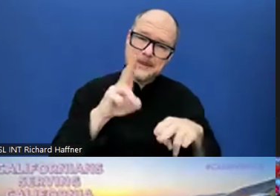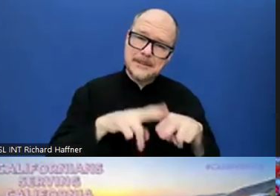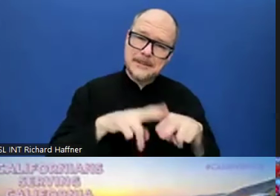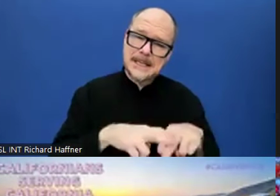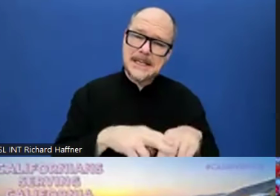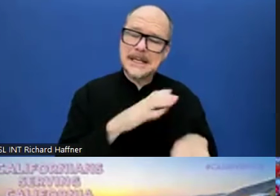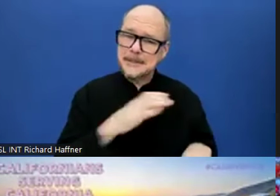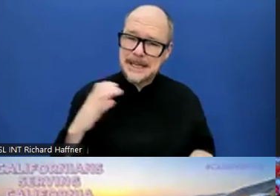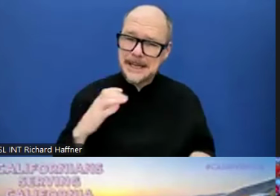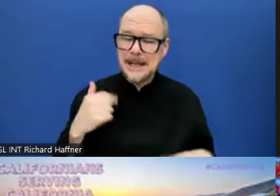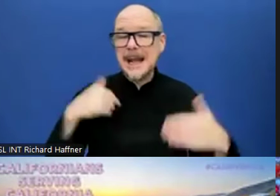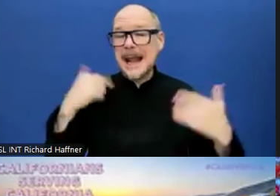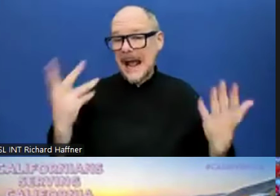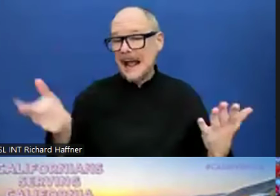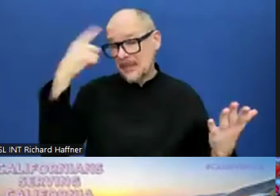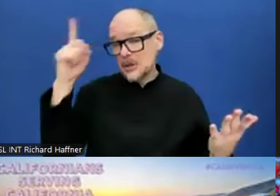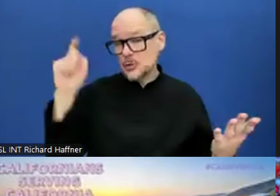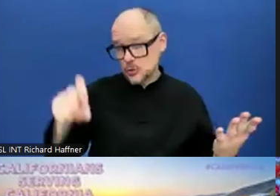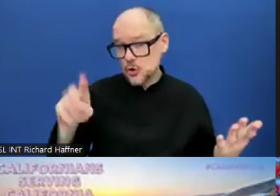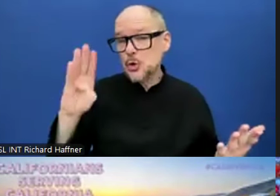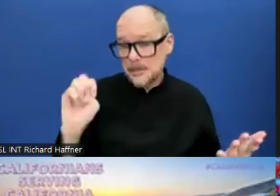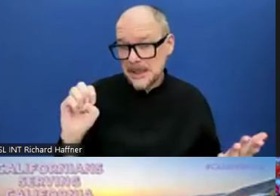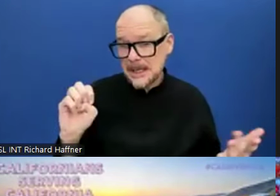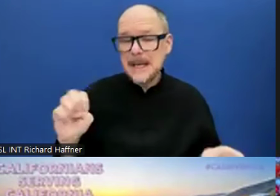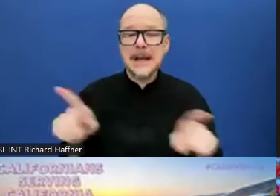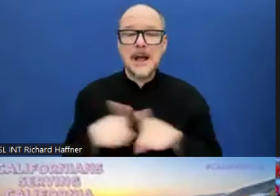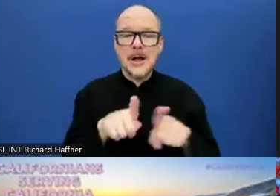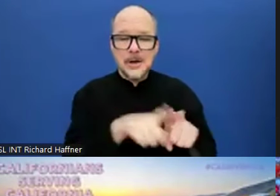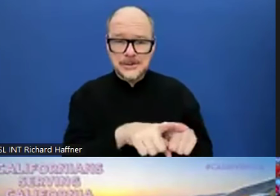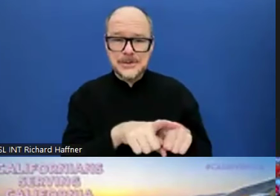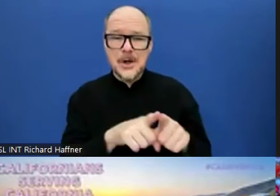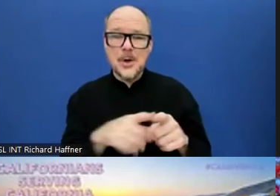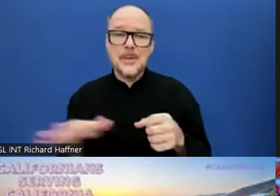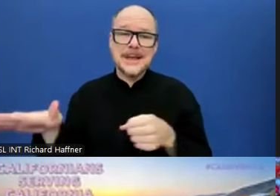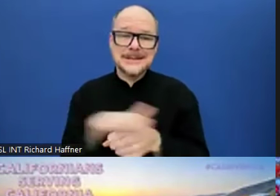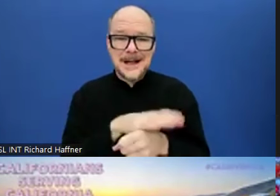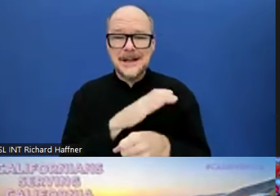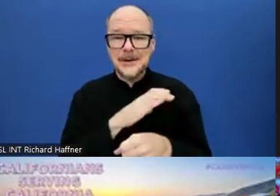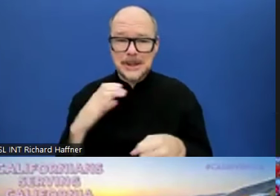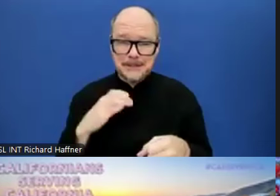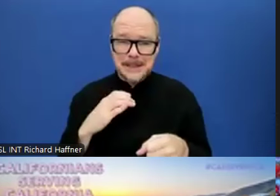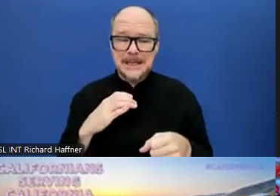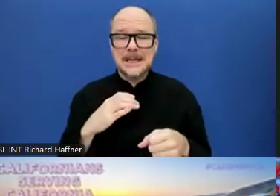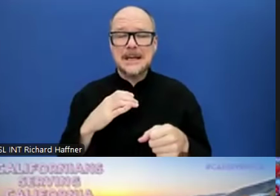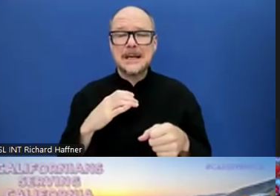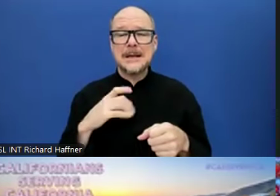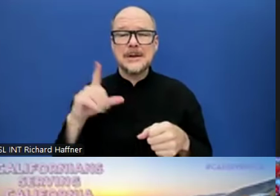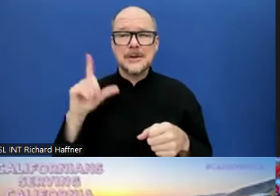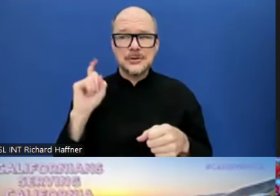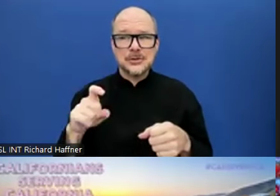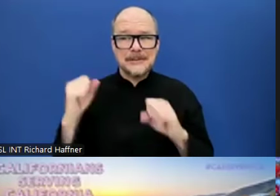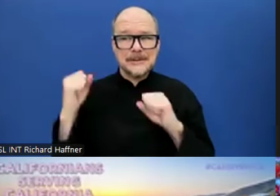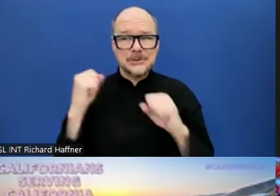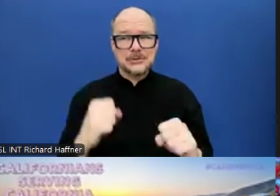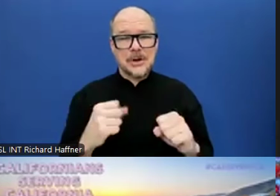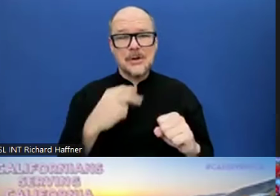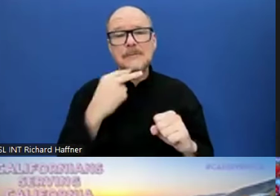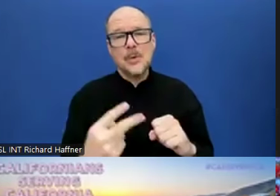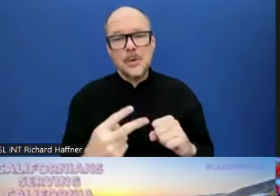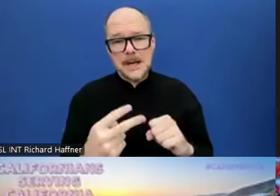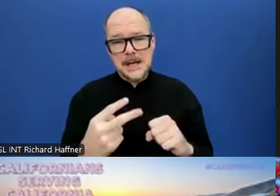Which I think there should be. And I also believe the entire committee should have a strong voice in what